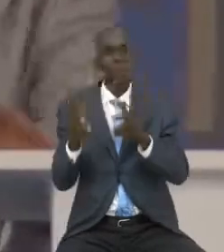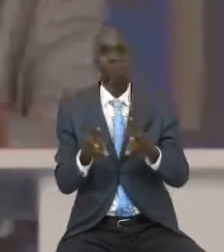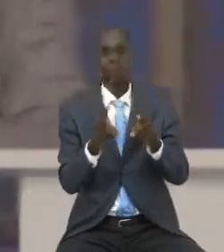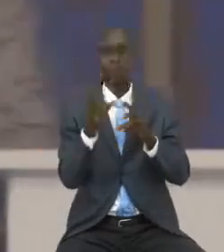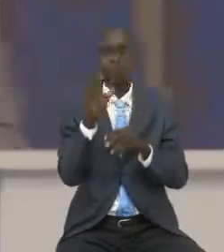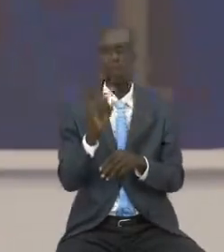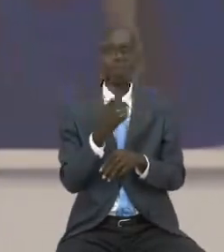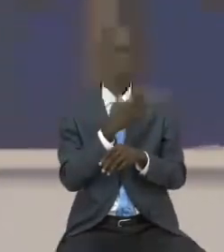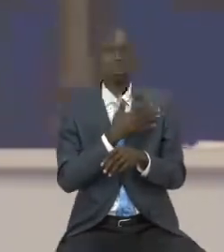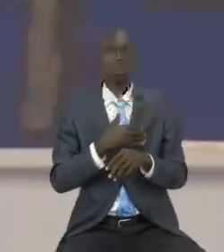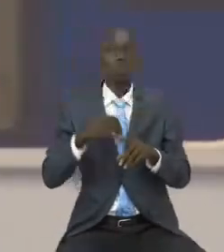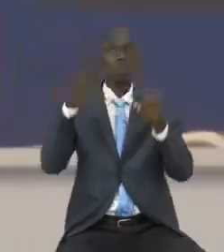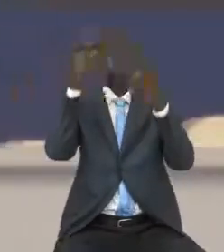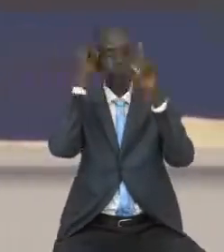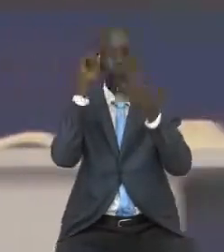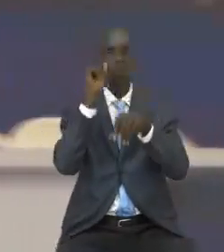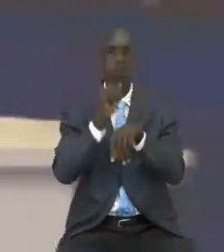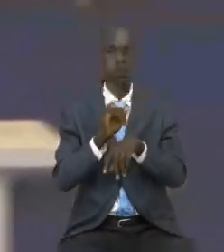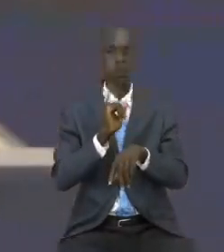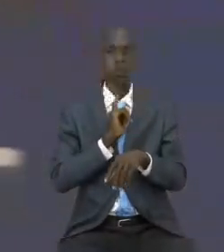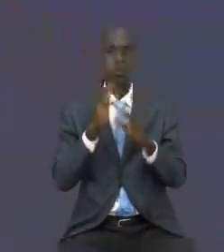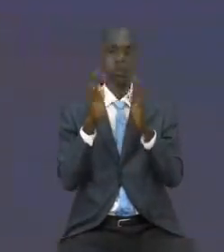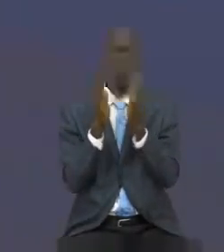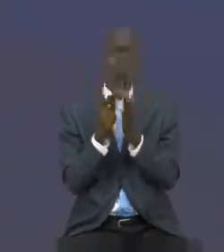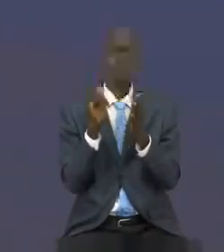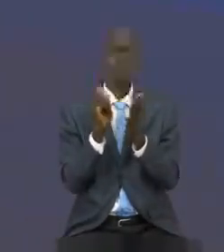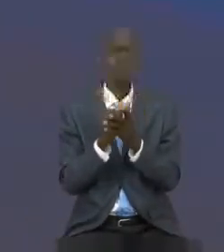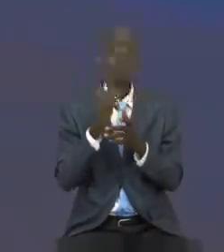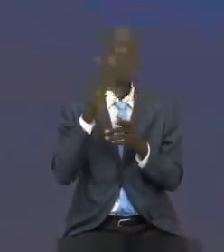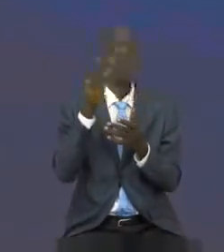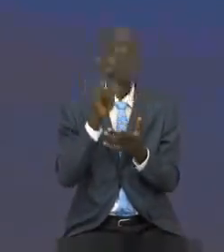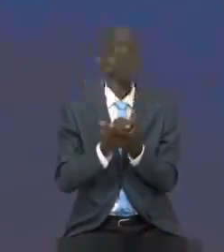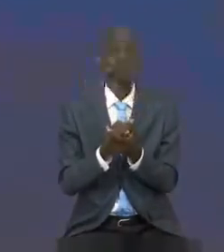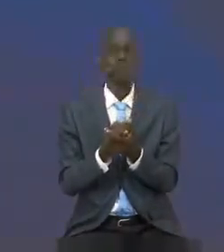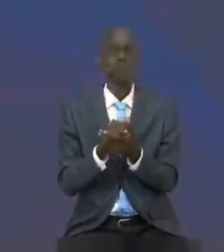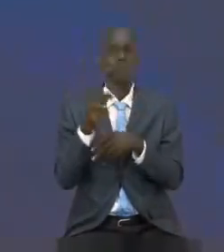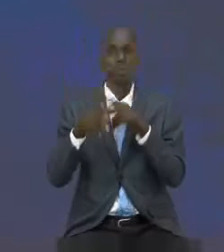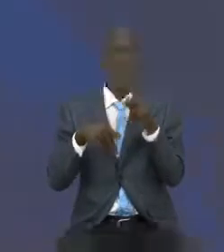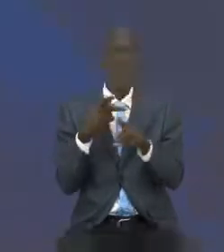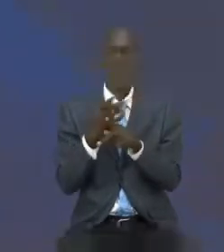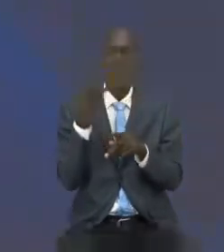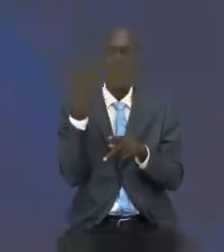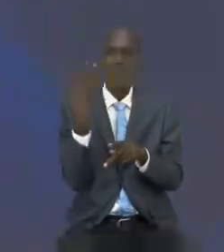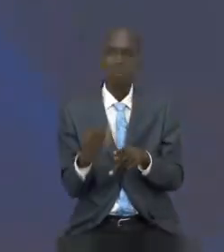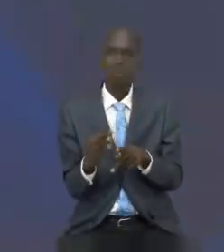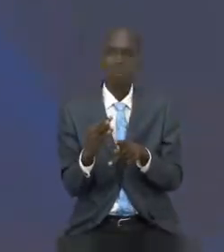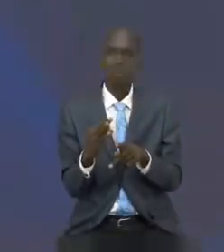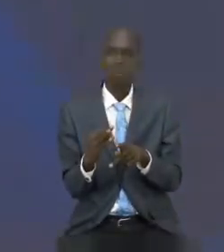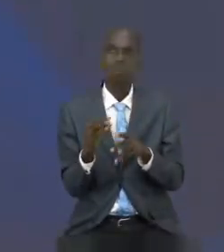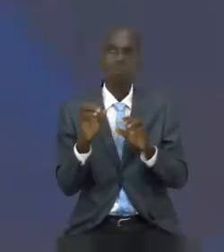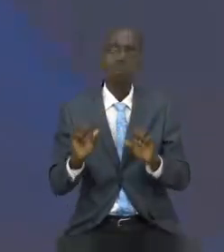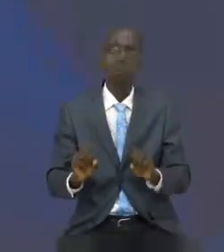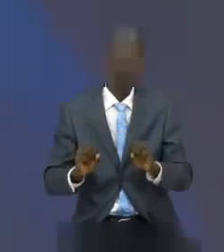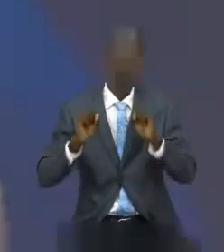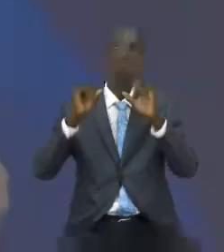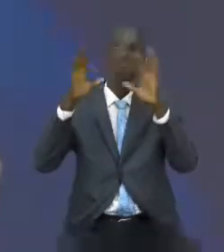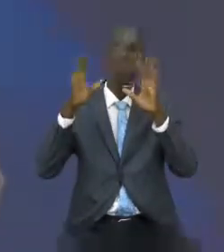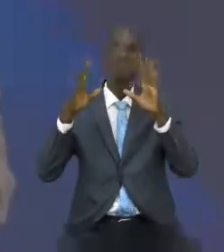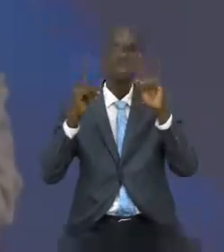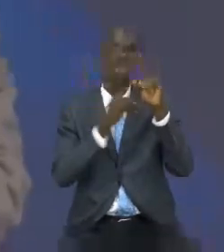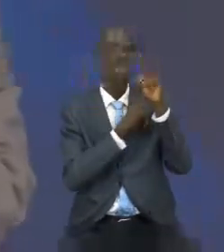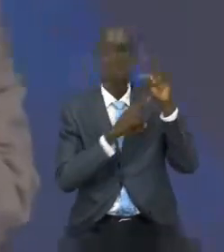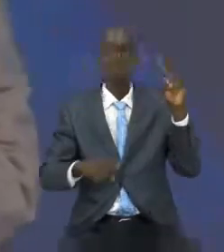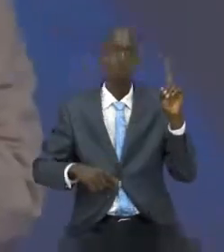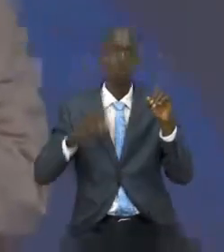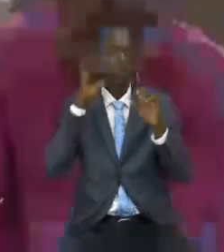and His work. I pray that kind of devotedness the Lord